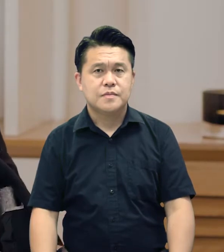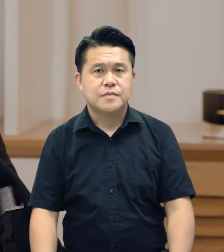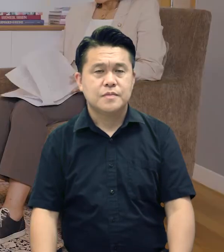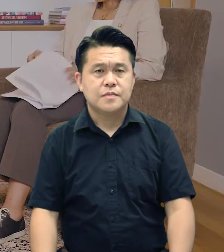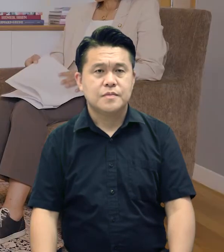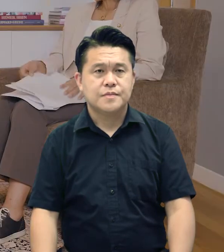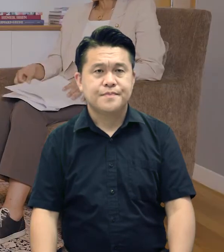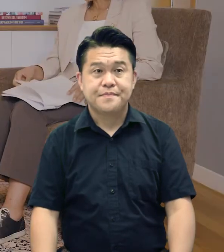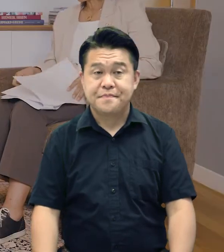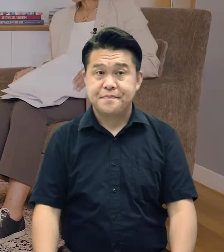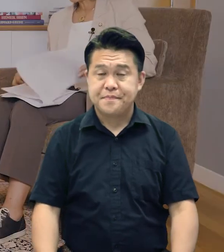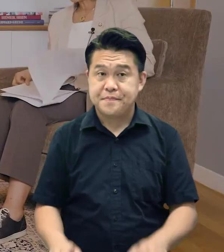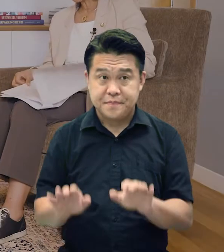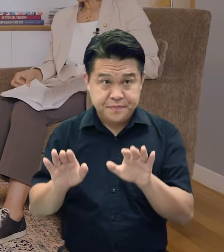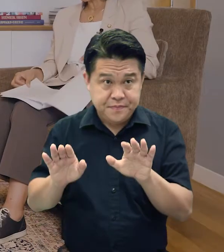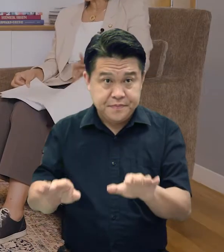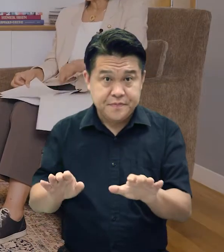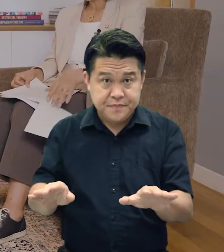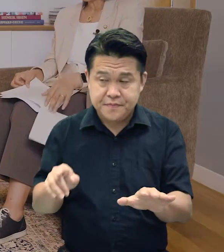in a way? I think